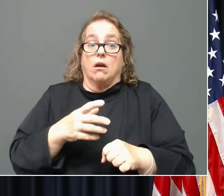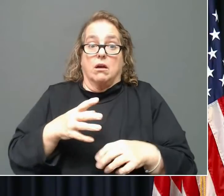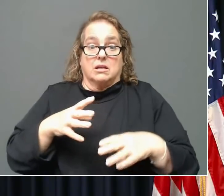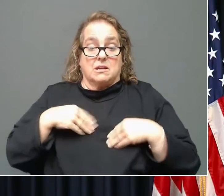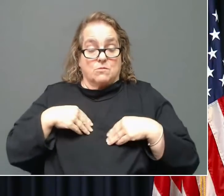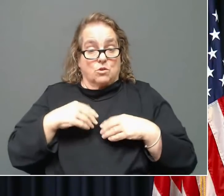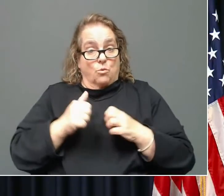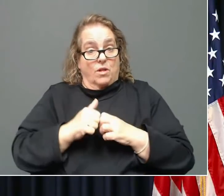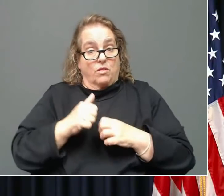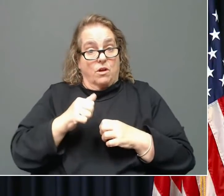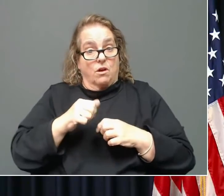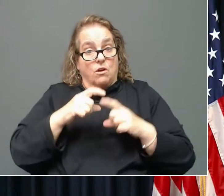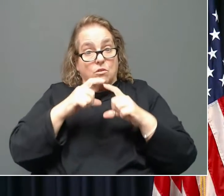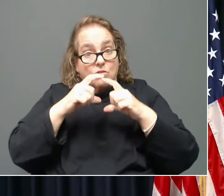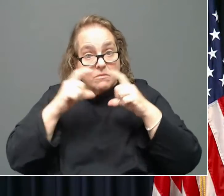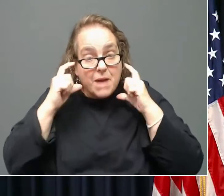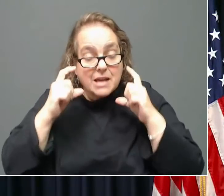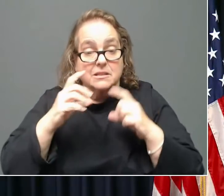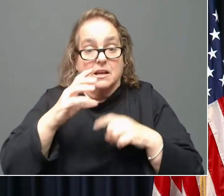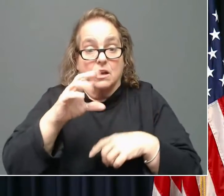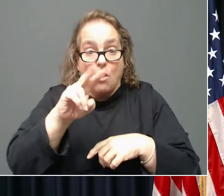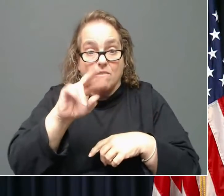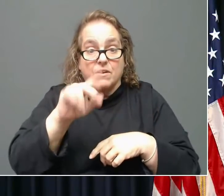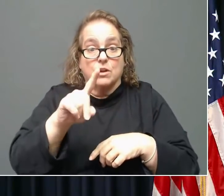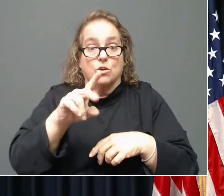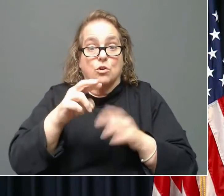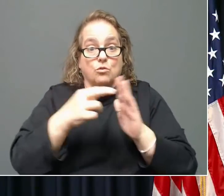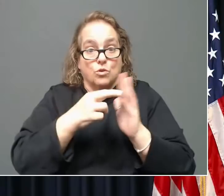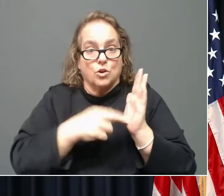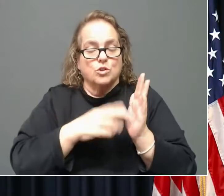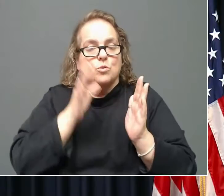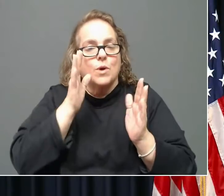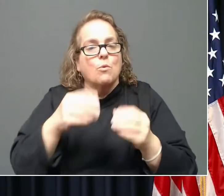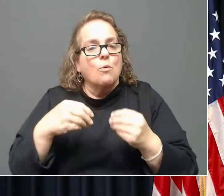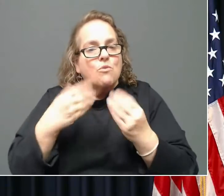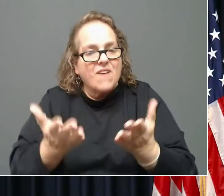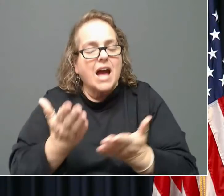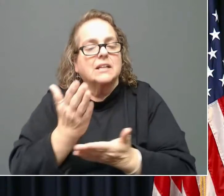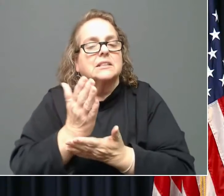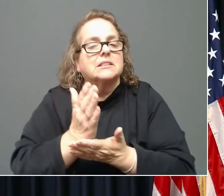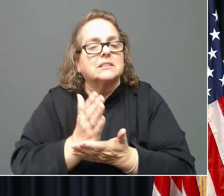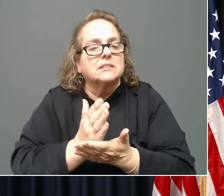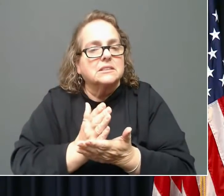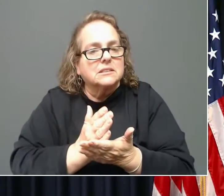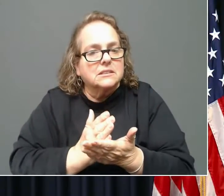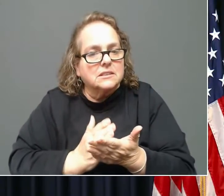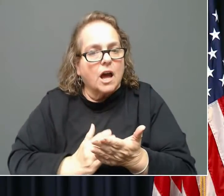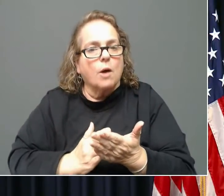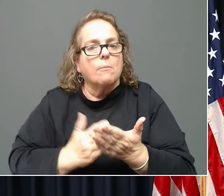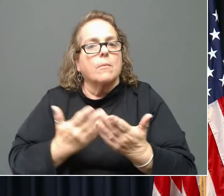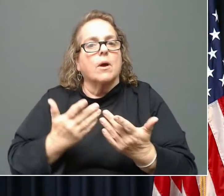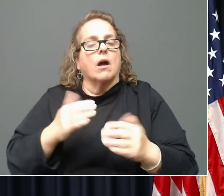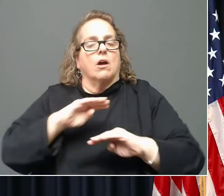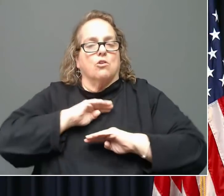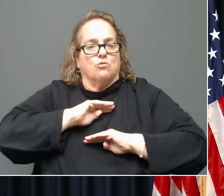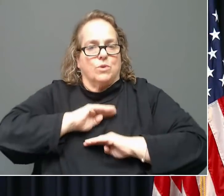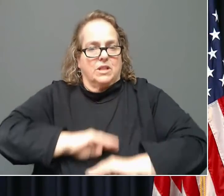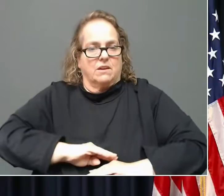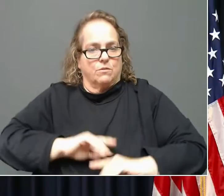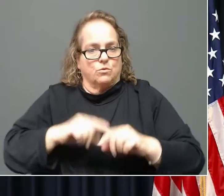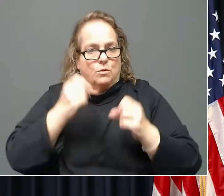restrictions, we're going to provide some incremental but important relief to many businesses and